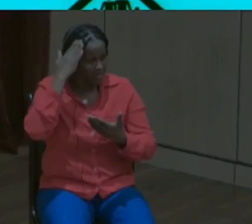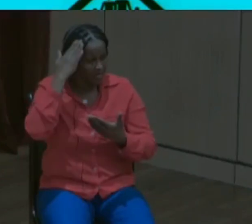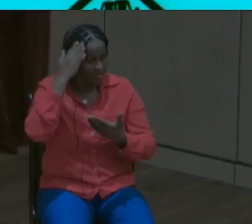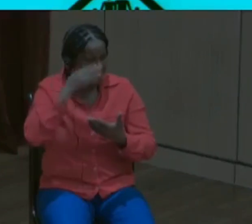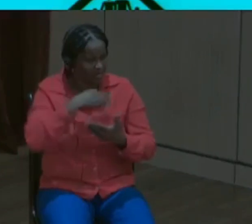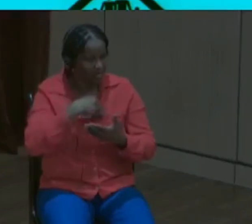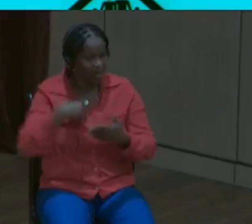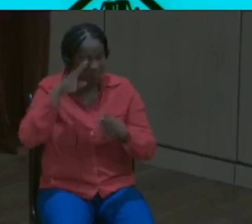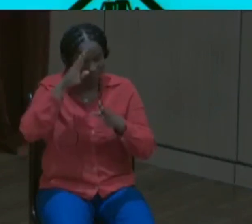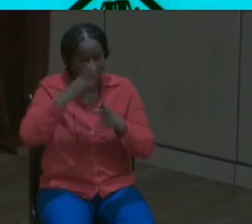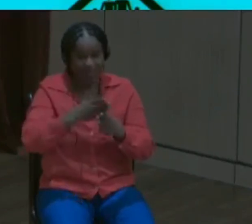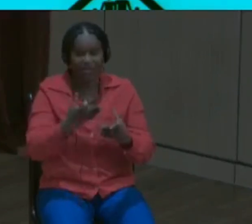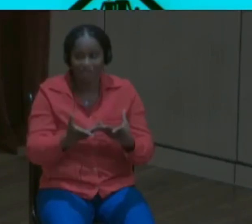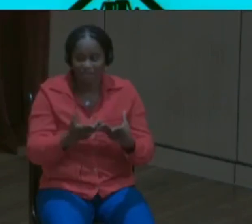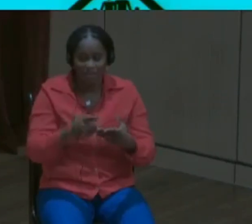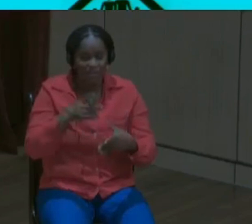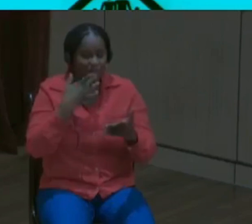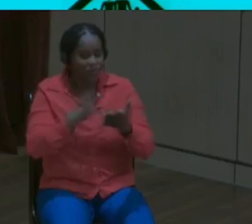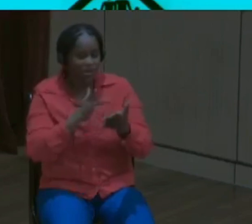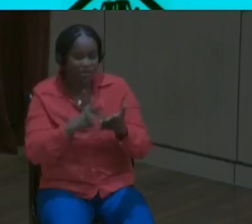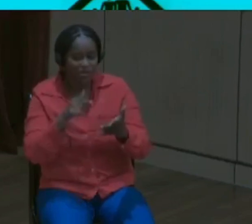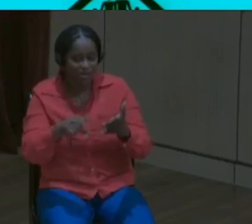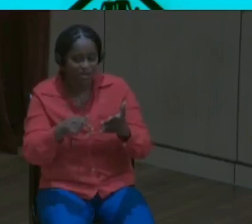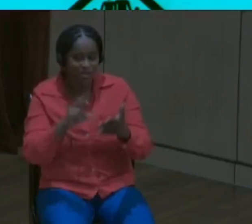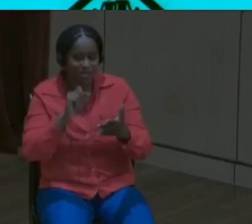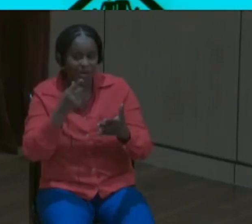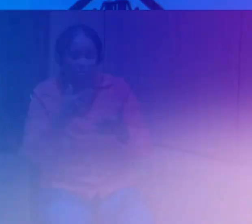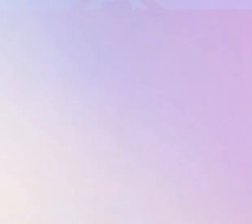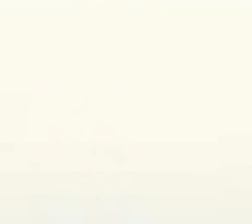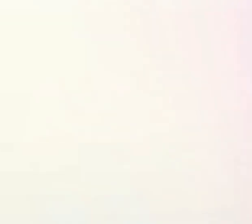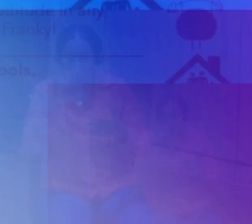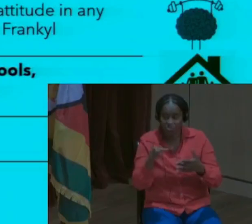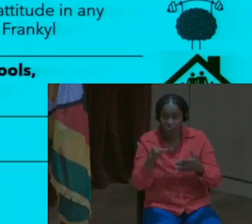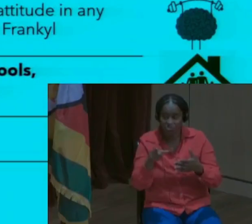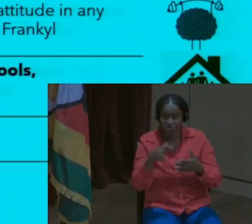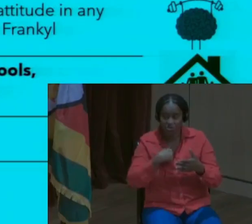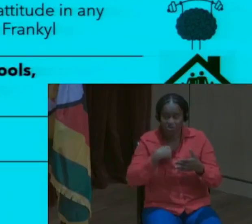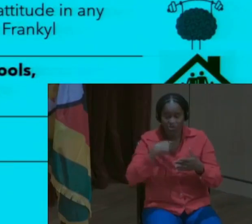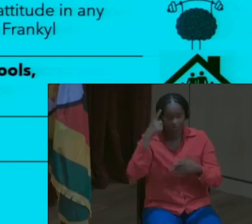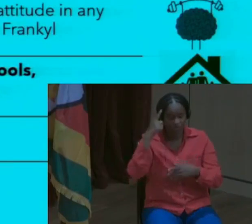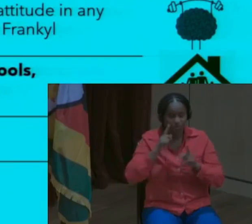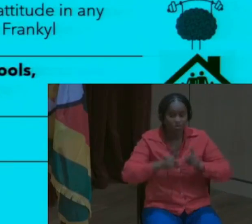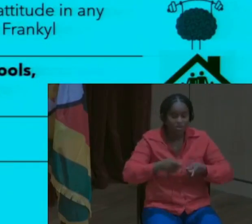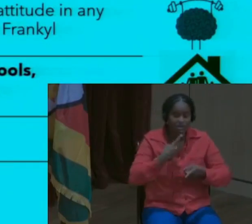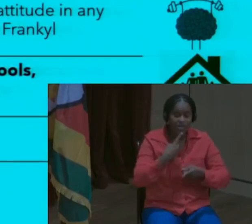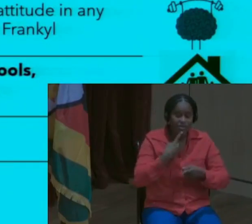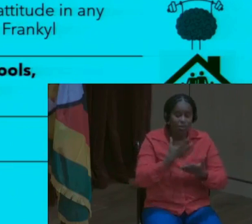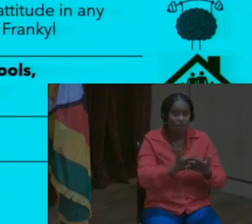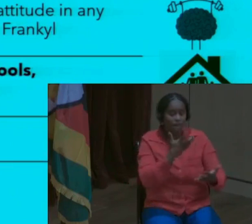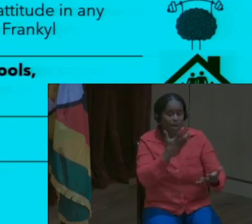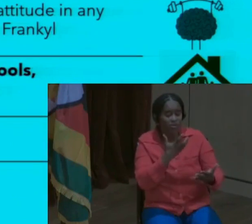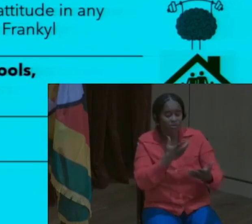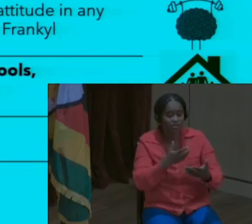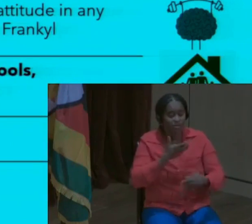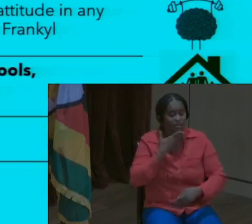then I realized the impact. Not only that he had experienced this horrific experience, but he had